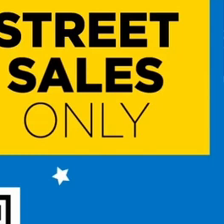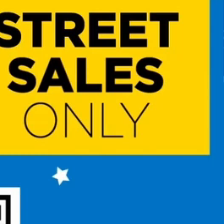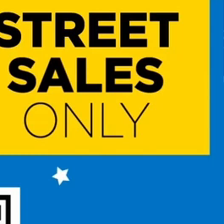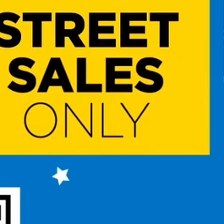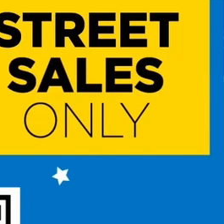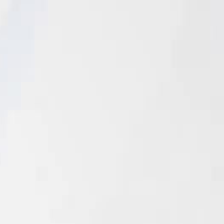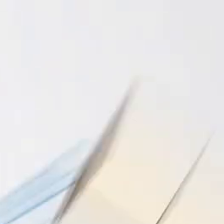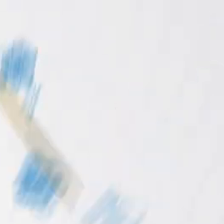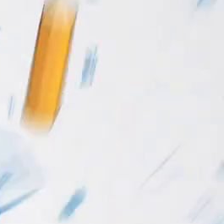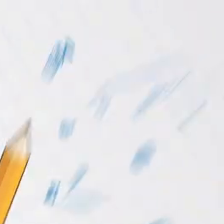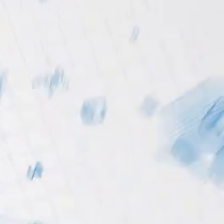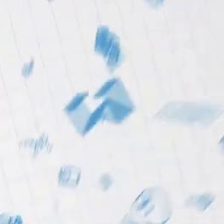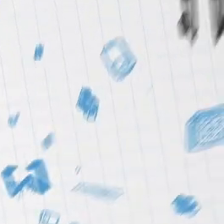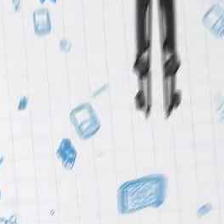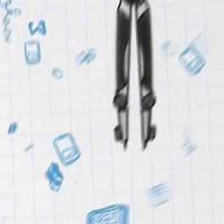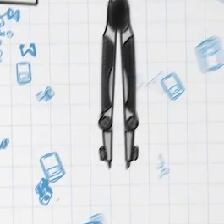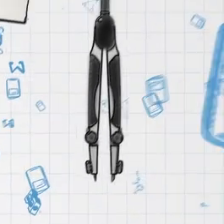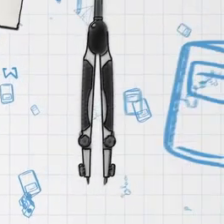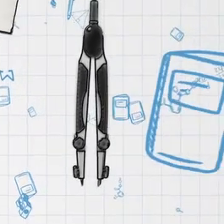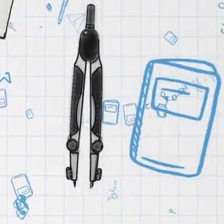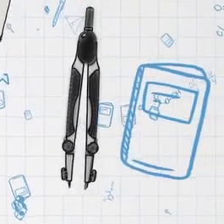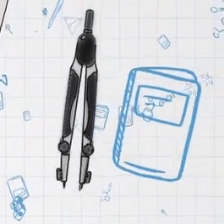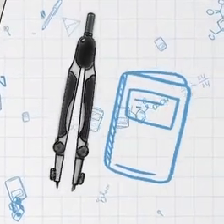and Zoshi.